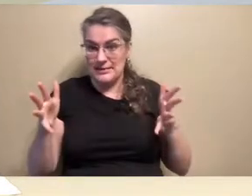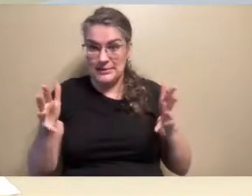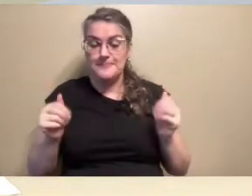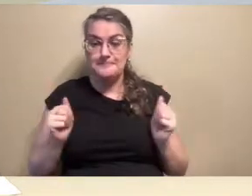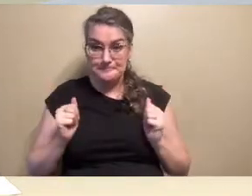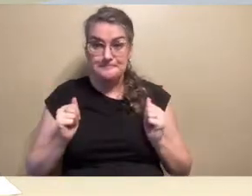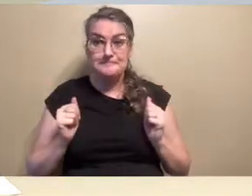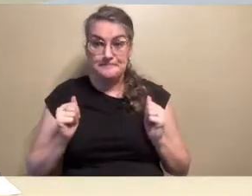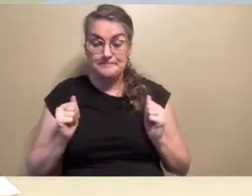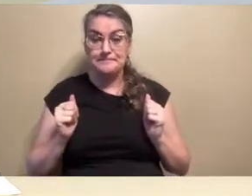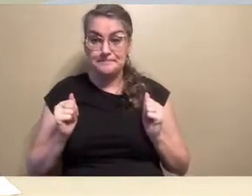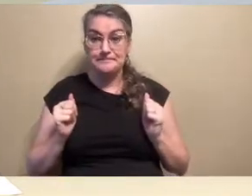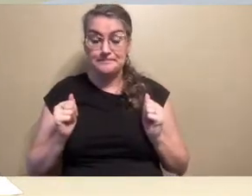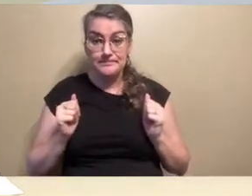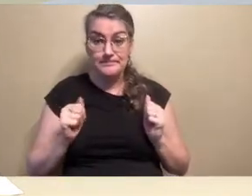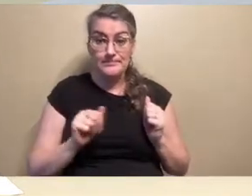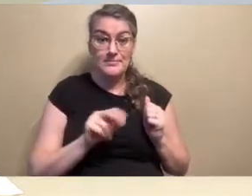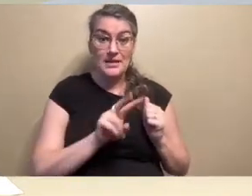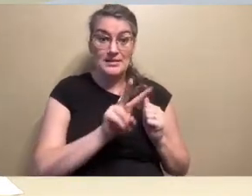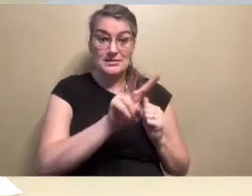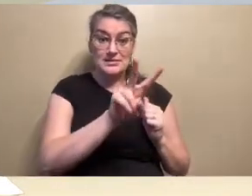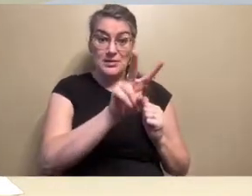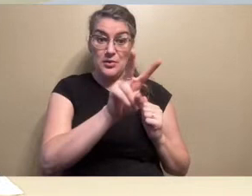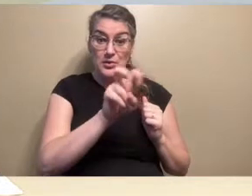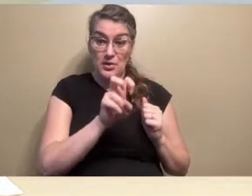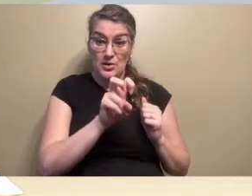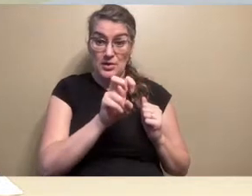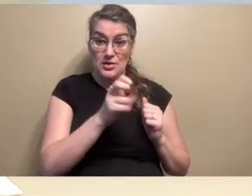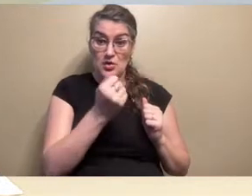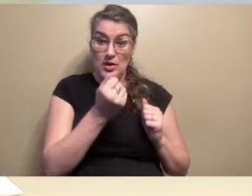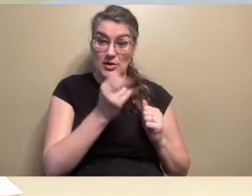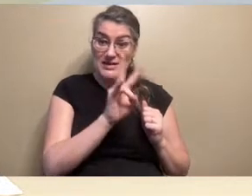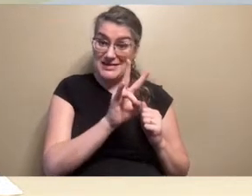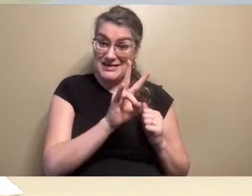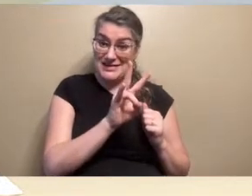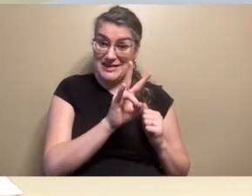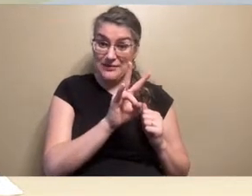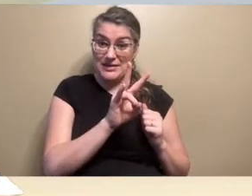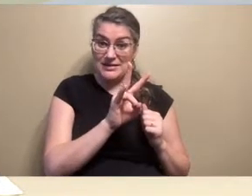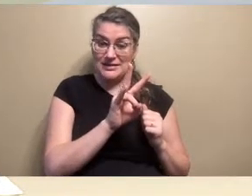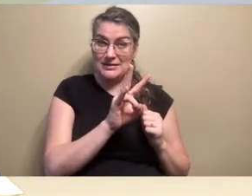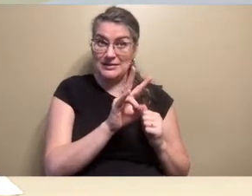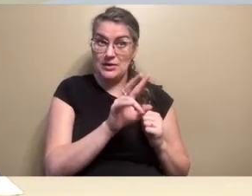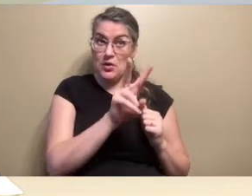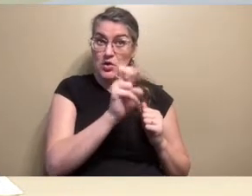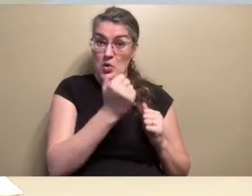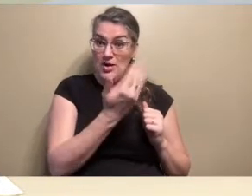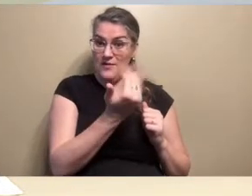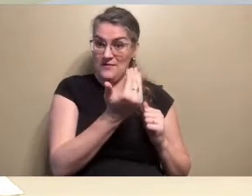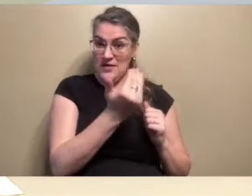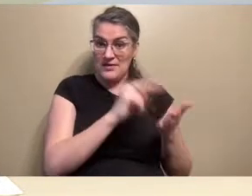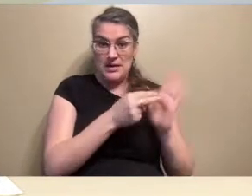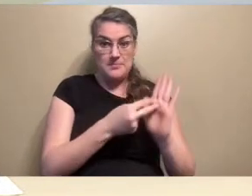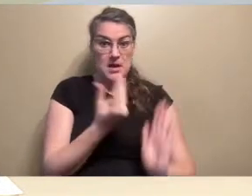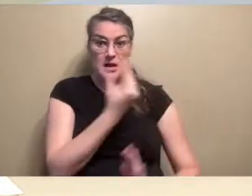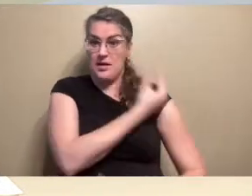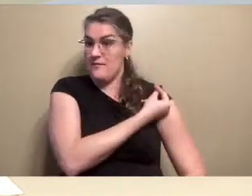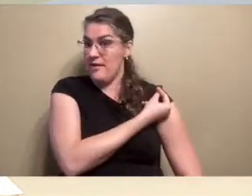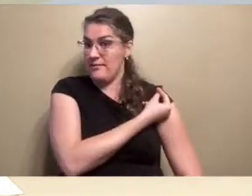Who have gotten 2 out of the 117 cases since January 1st. So I think it's fairly,